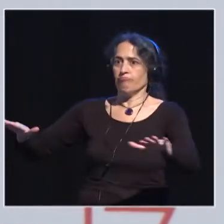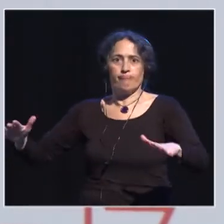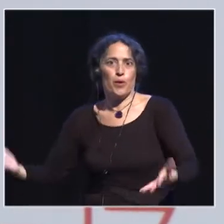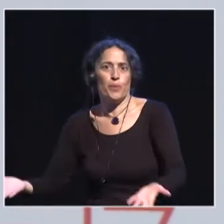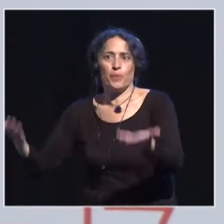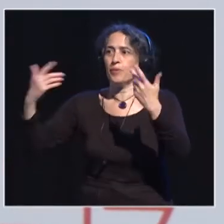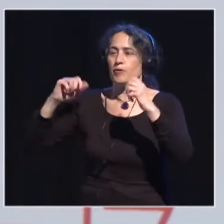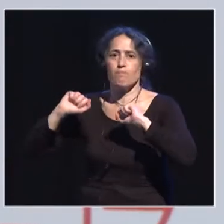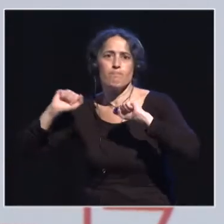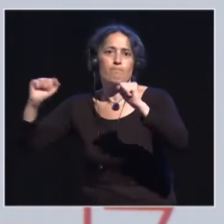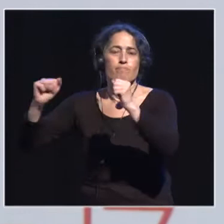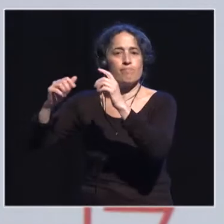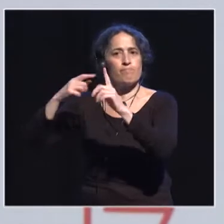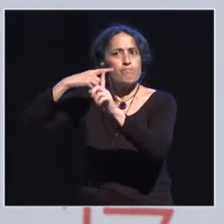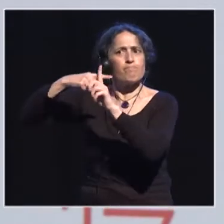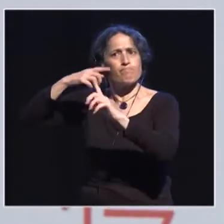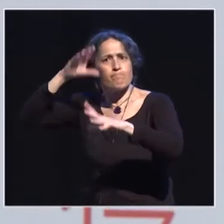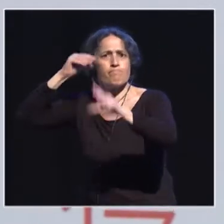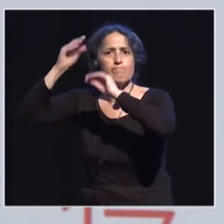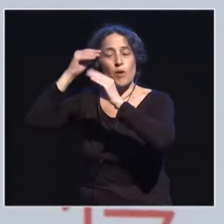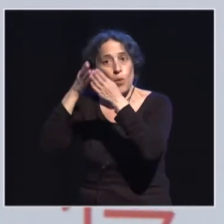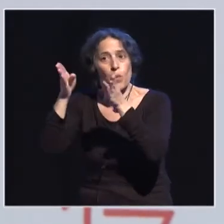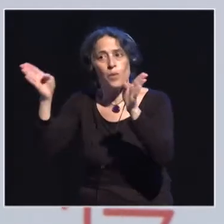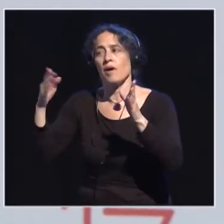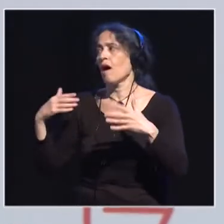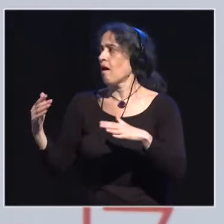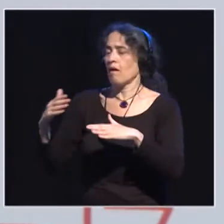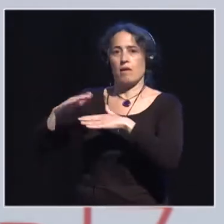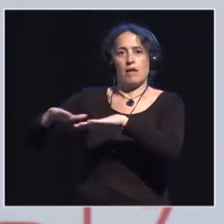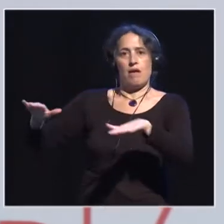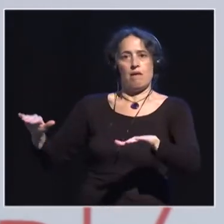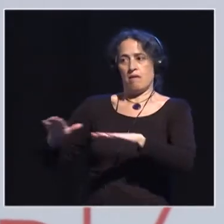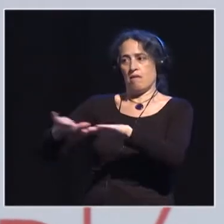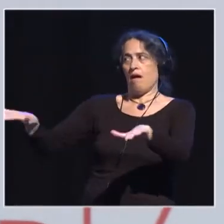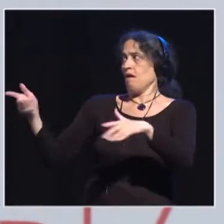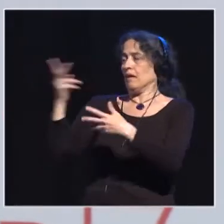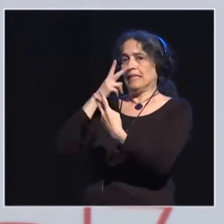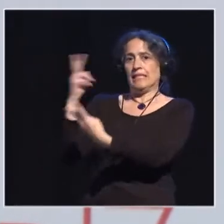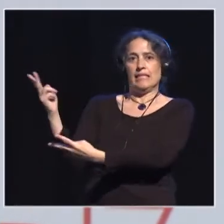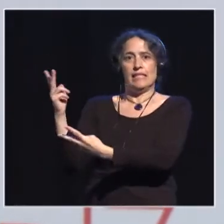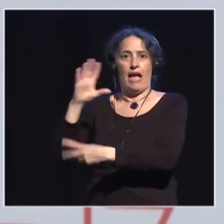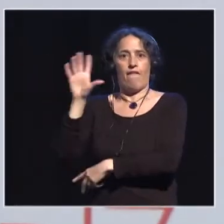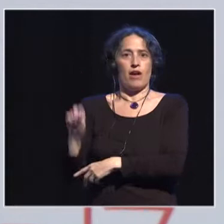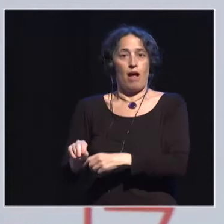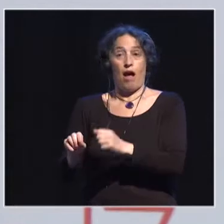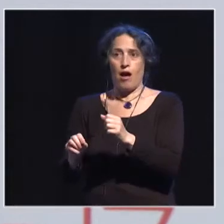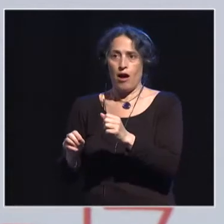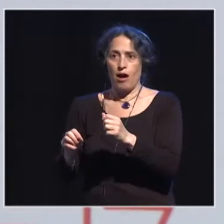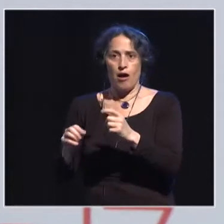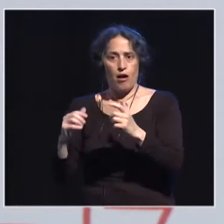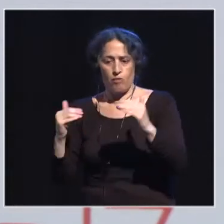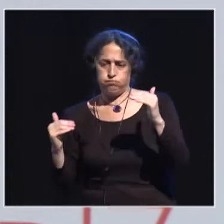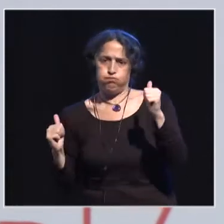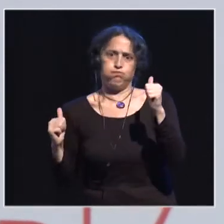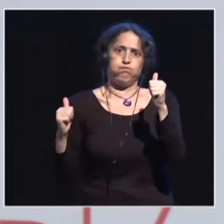IT-savvy continent with youth like her, bridging the gap and leaping forward. So I'm really, really happy and honored